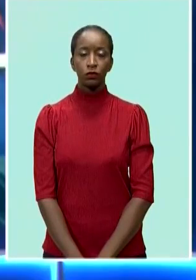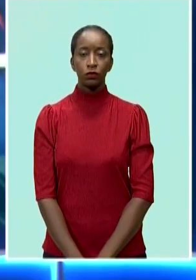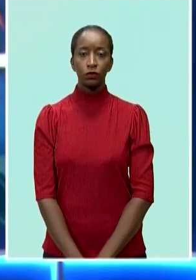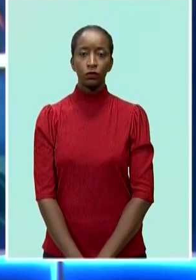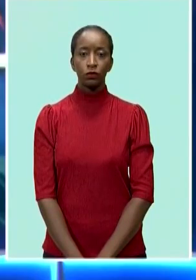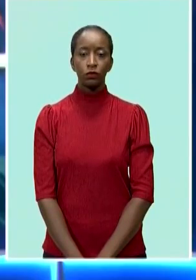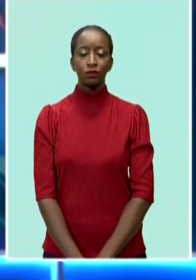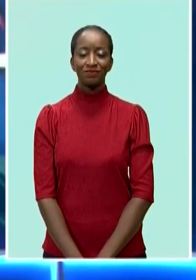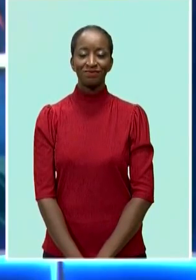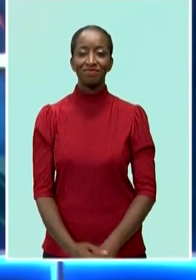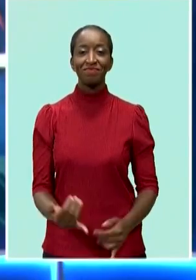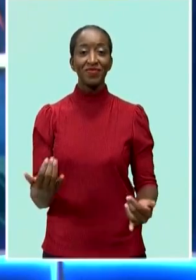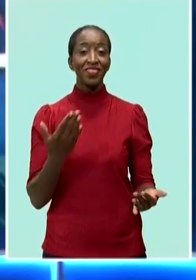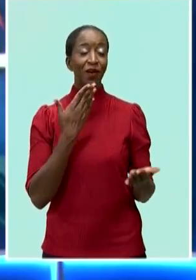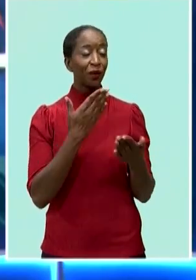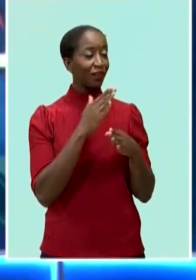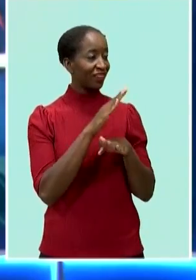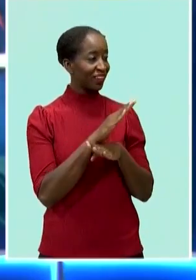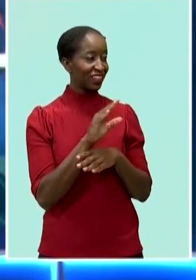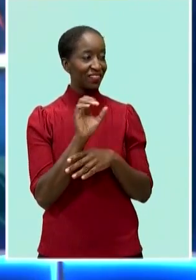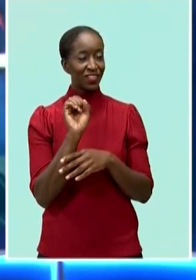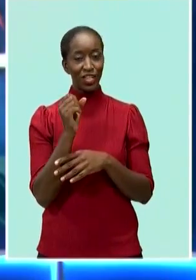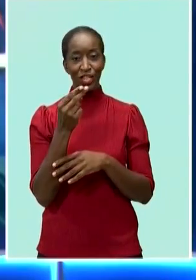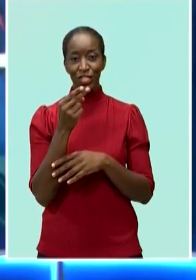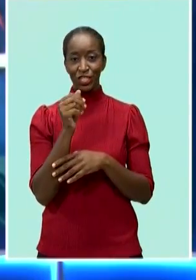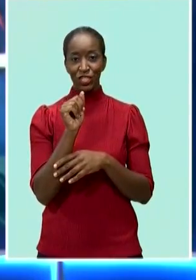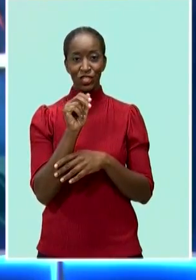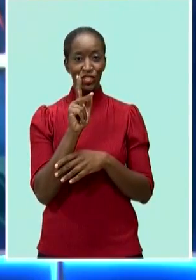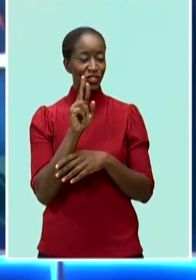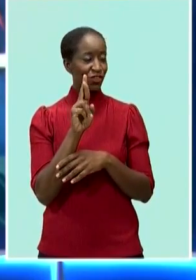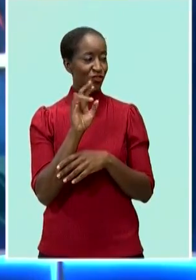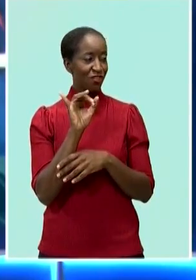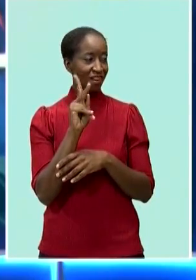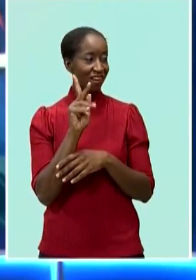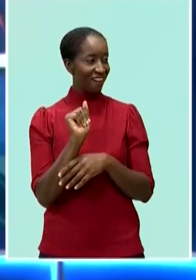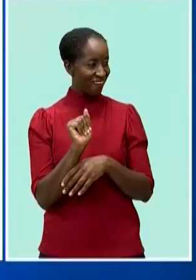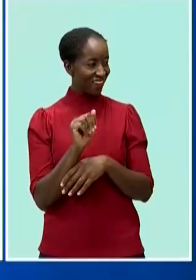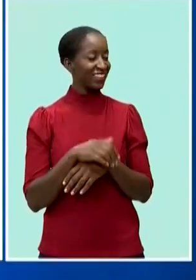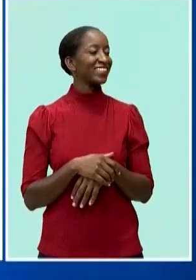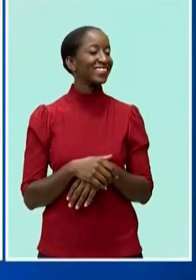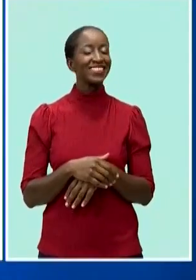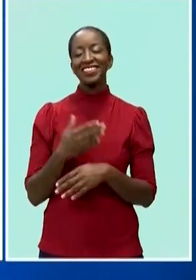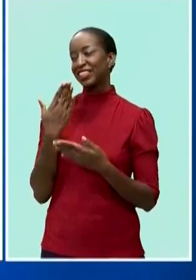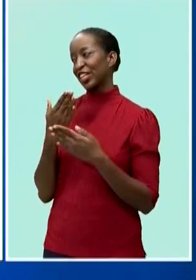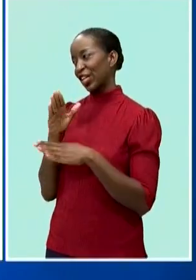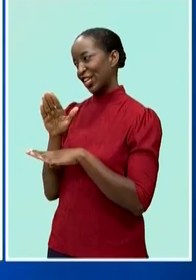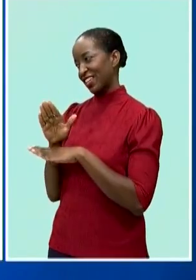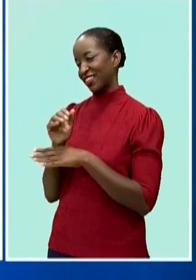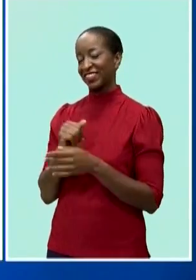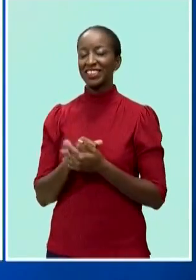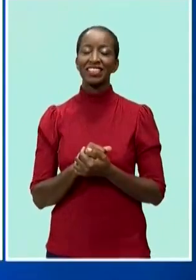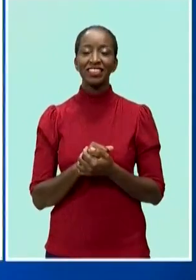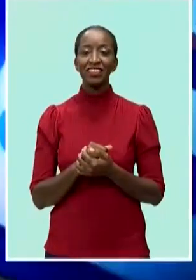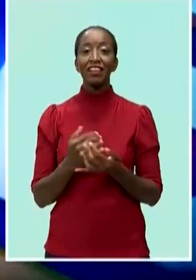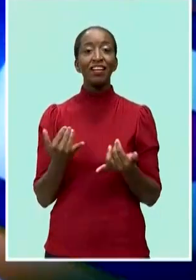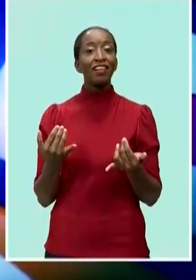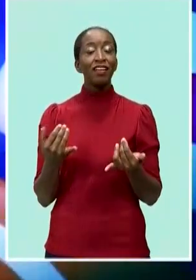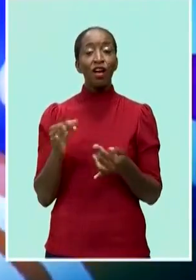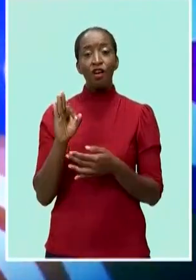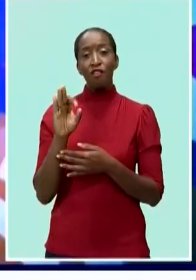Now we say good evening now to Sharika Griffith, who is in our social media corner. Good evening, Lisa. And here's what's